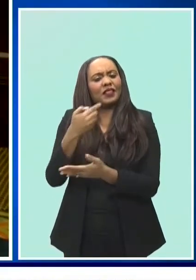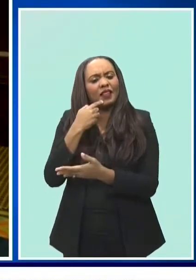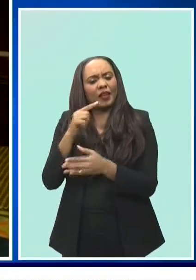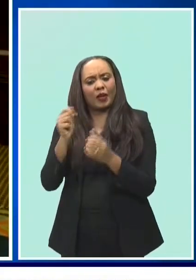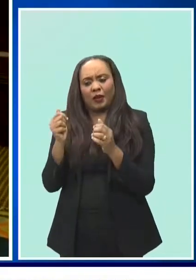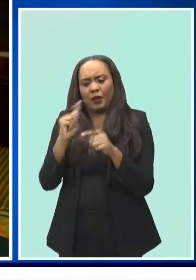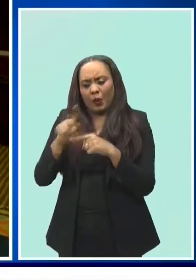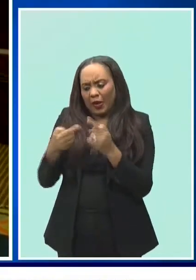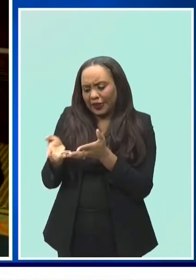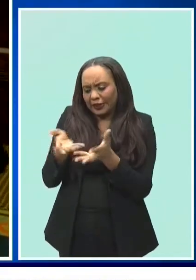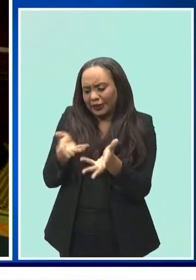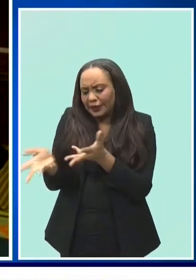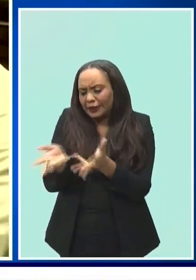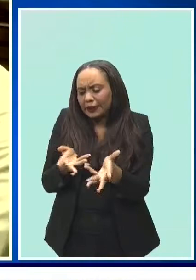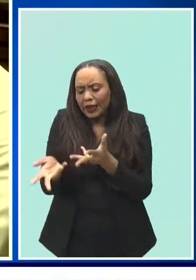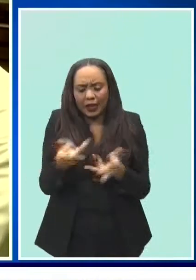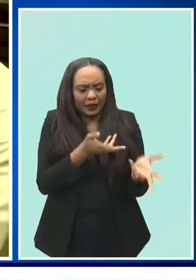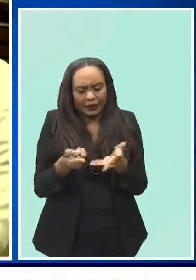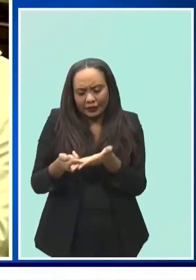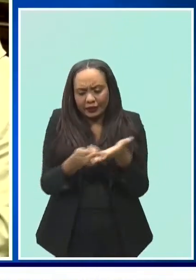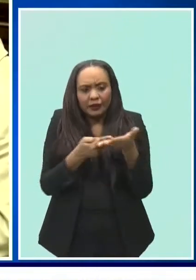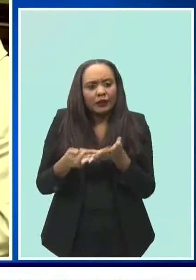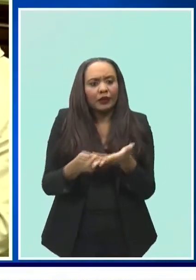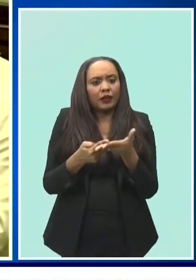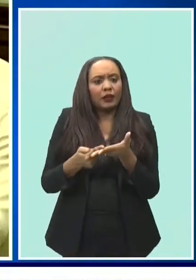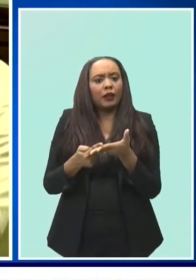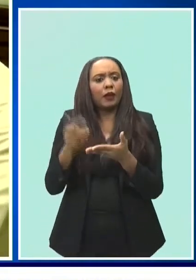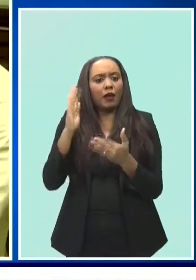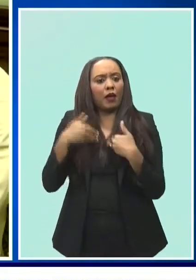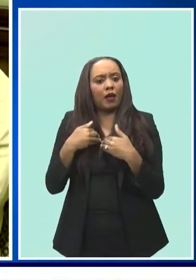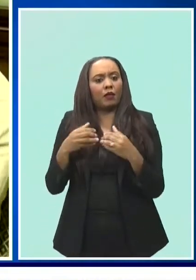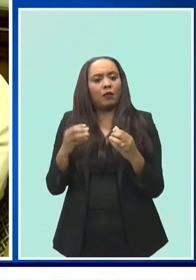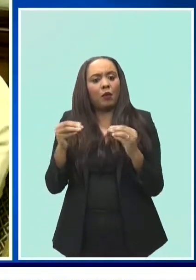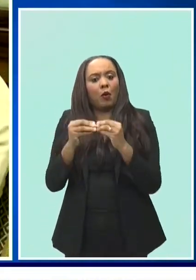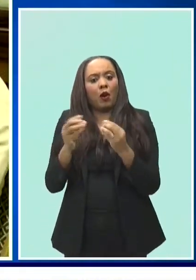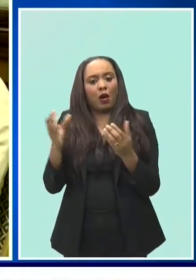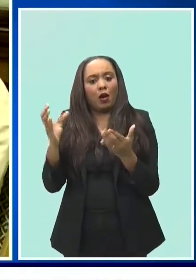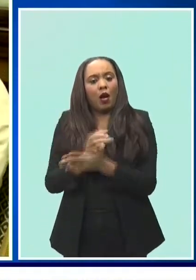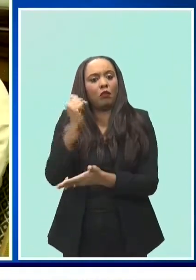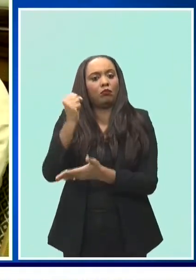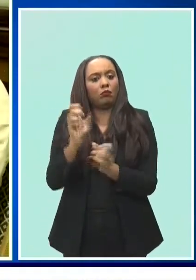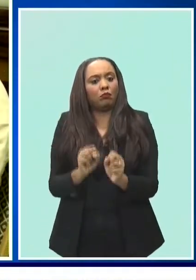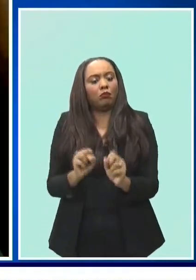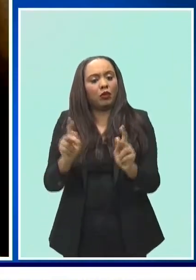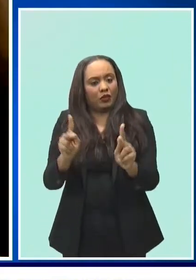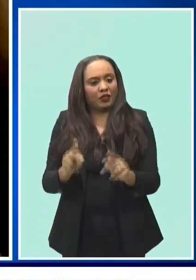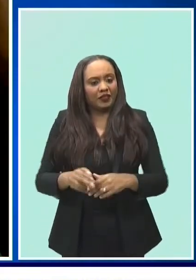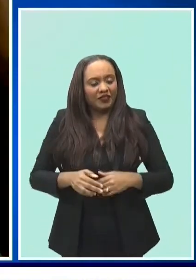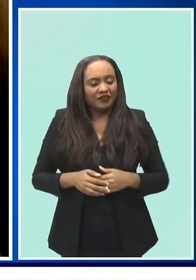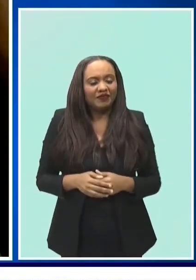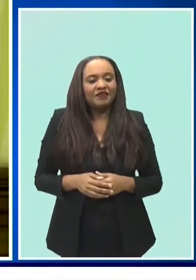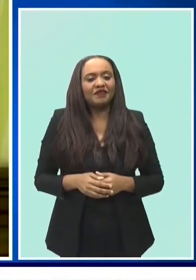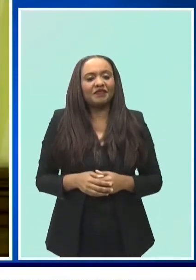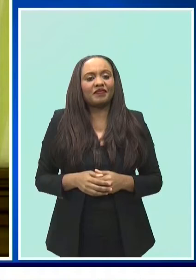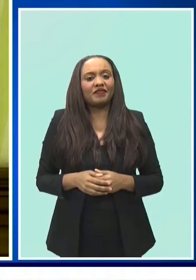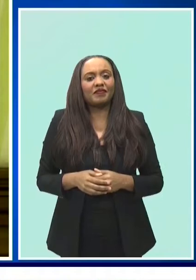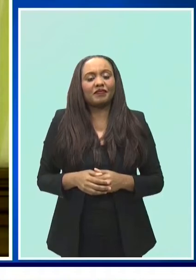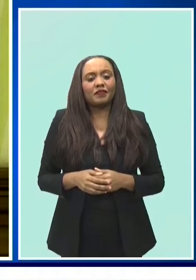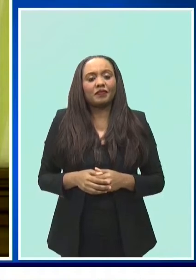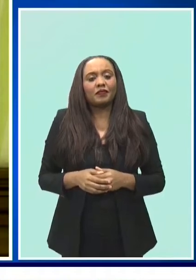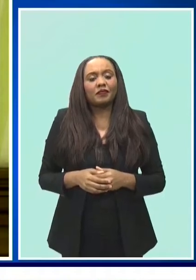collaboration, MSMEs in the region will be better able to leverage opportunities which otherwise may be out of their reach. The